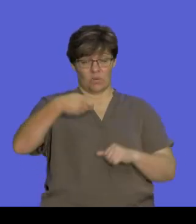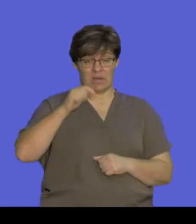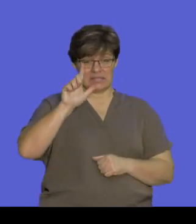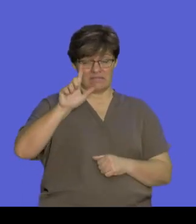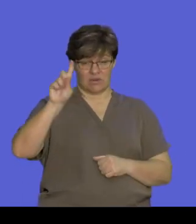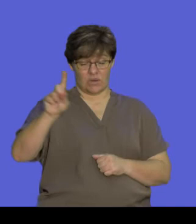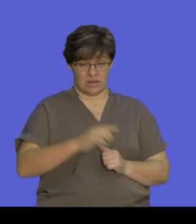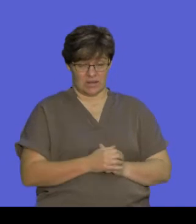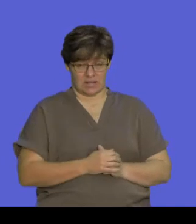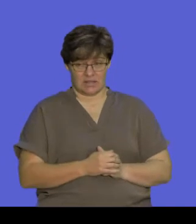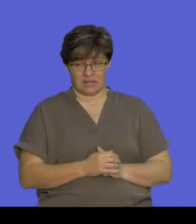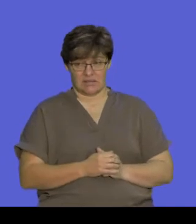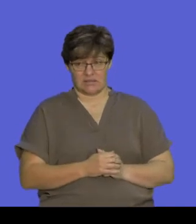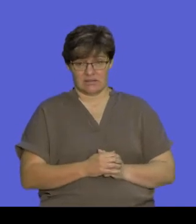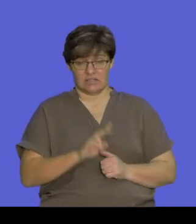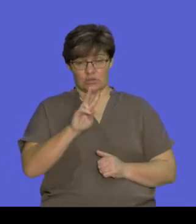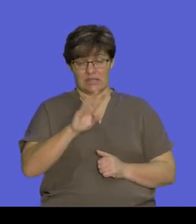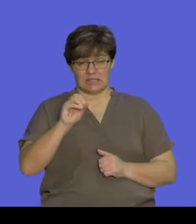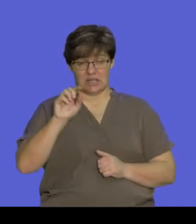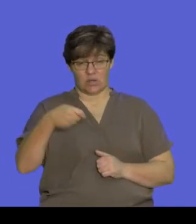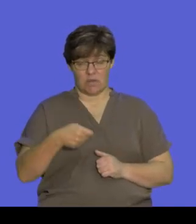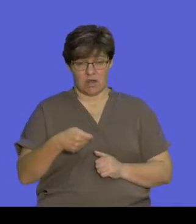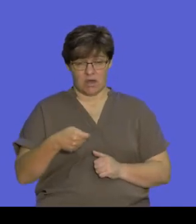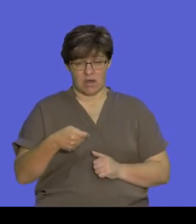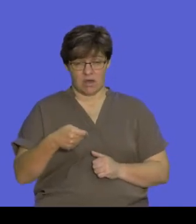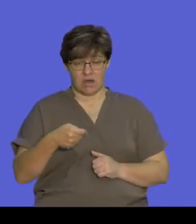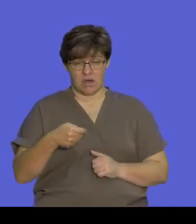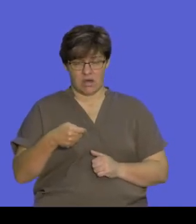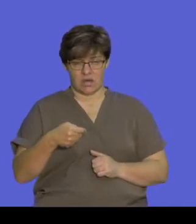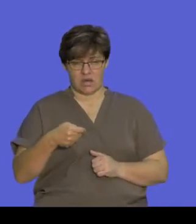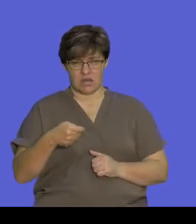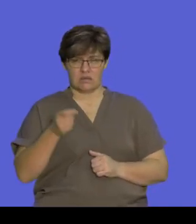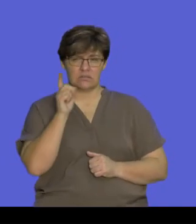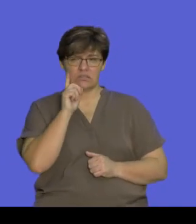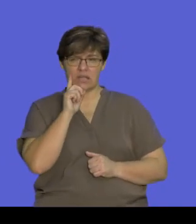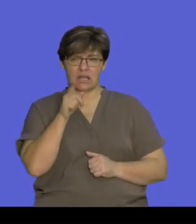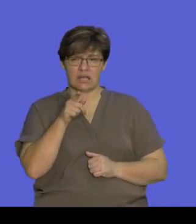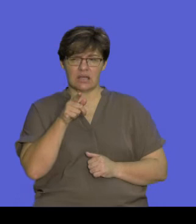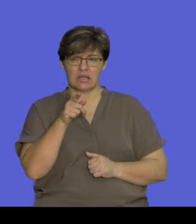10.71. This was 20, just check on the calculator,